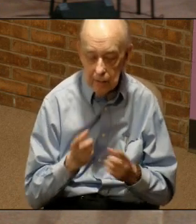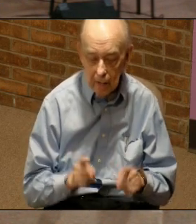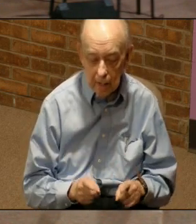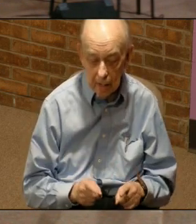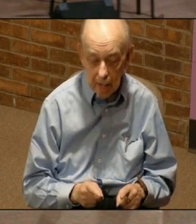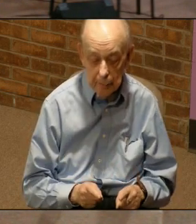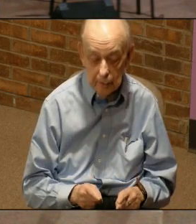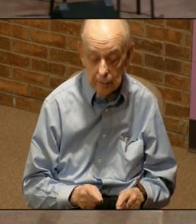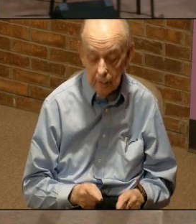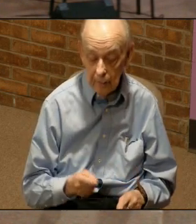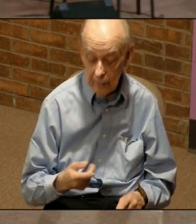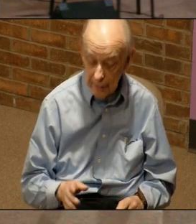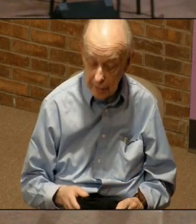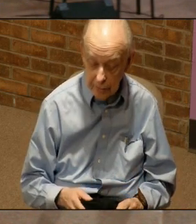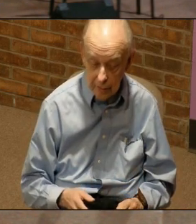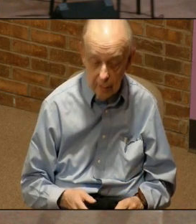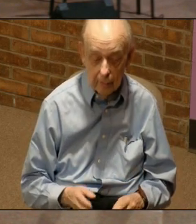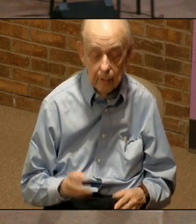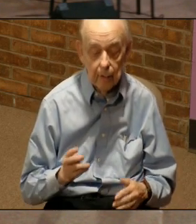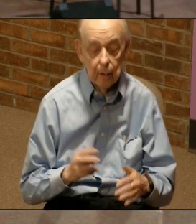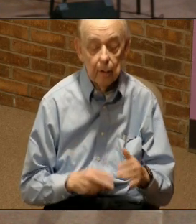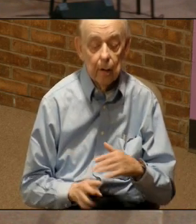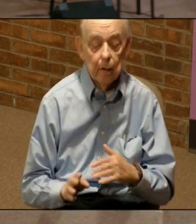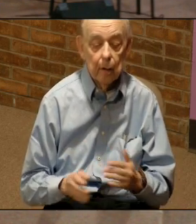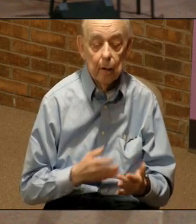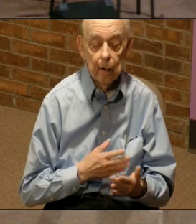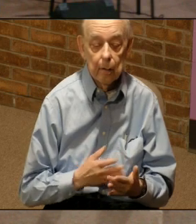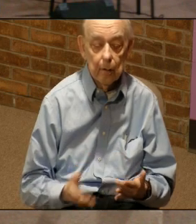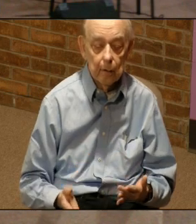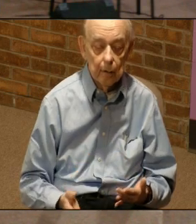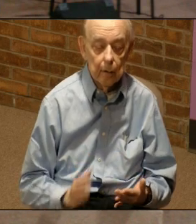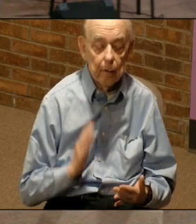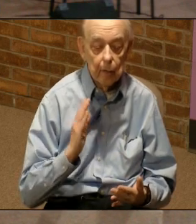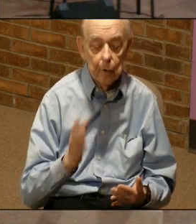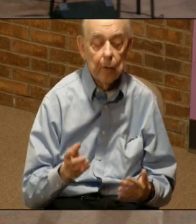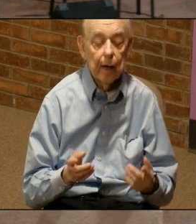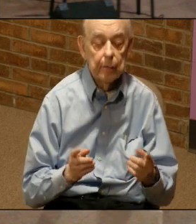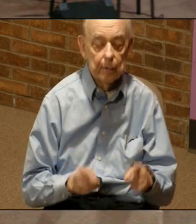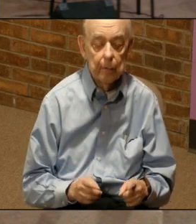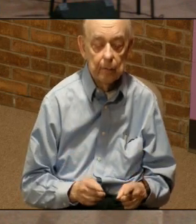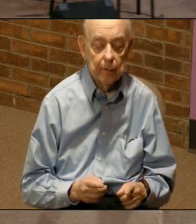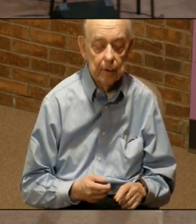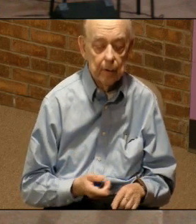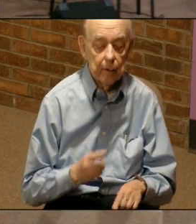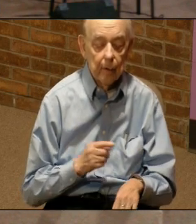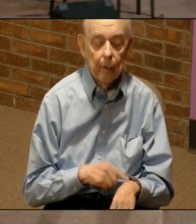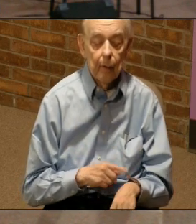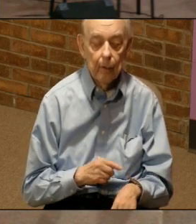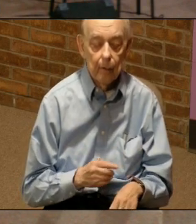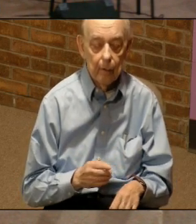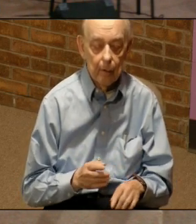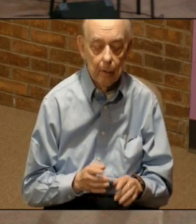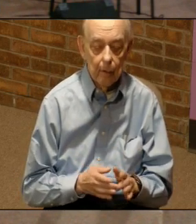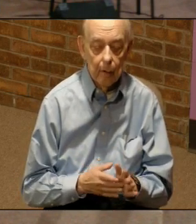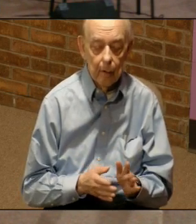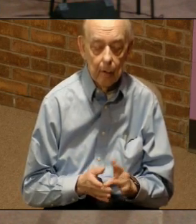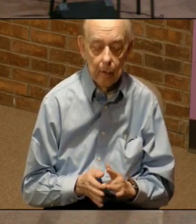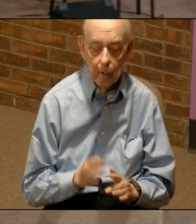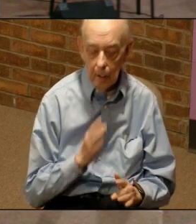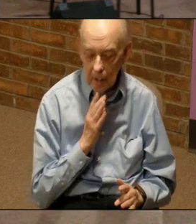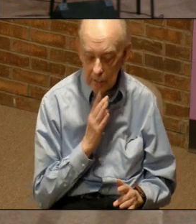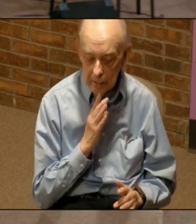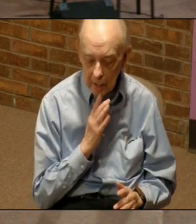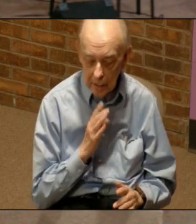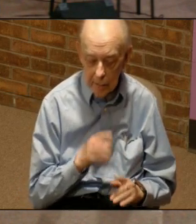occurred already. It was prophecy of things that were going to occur from the time that Jesus was talking